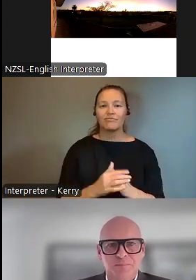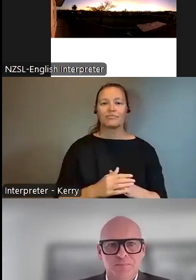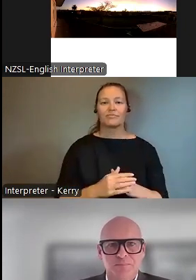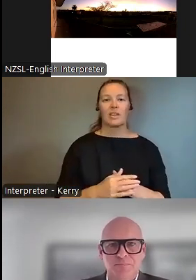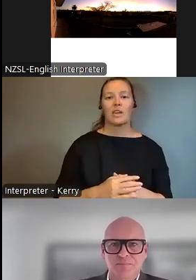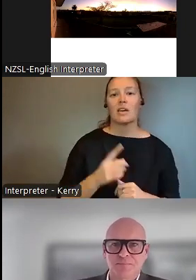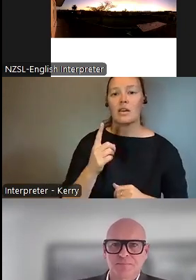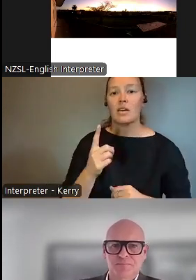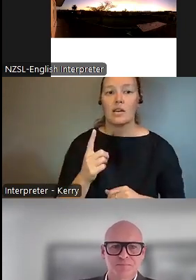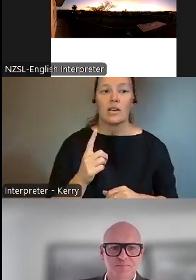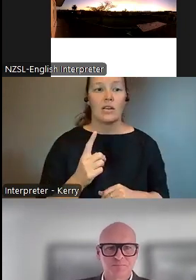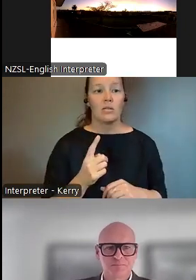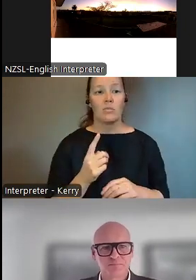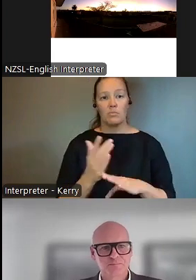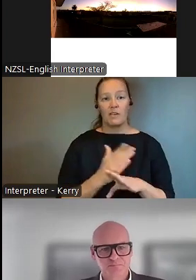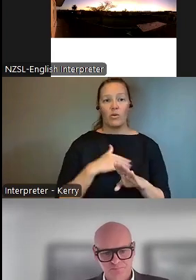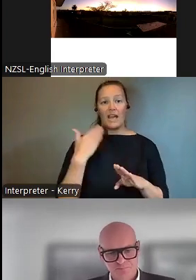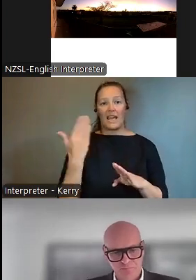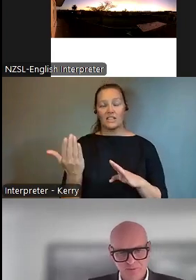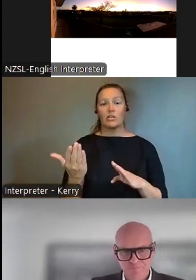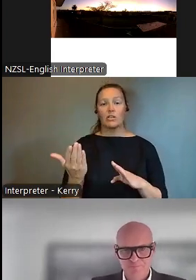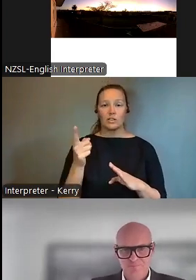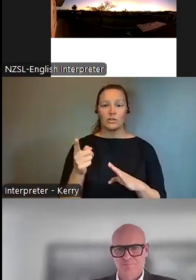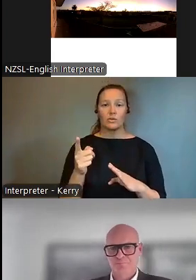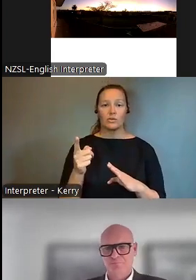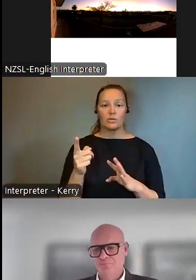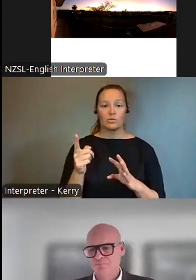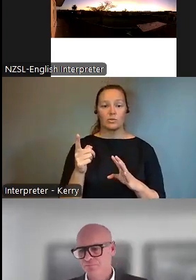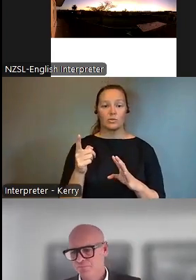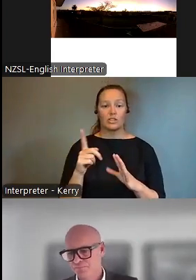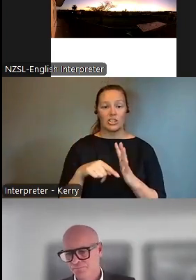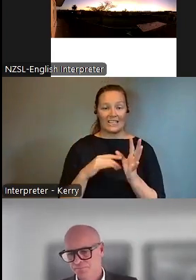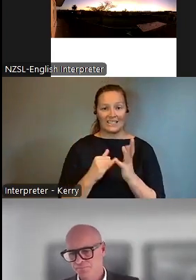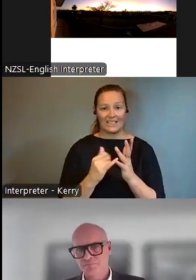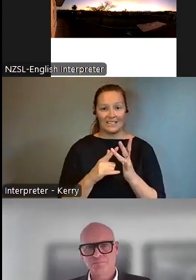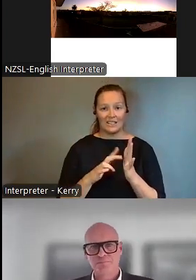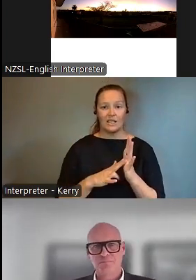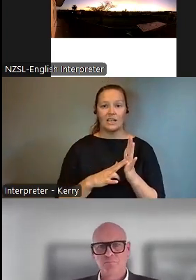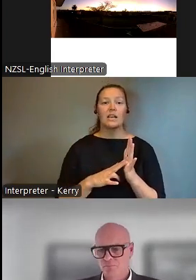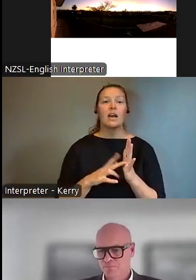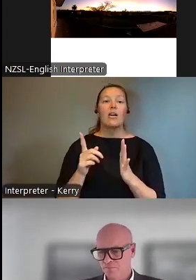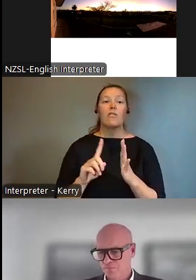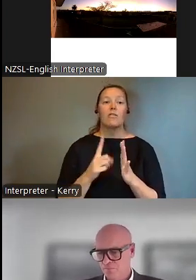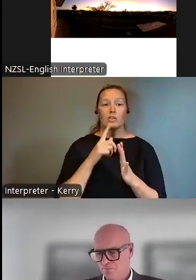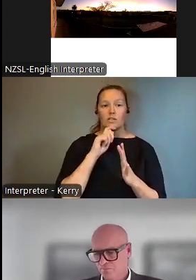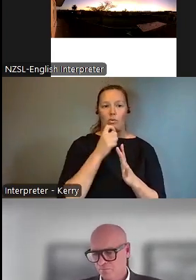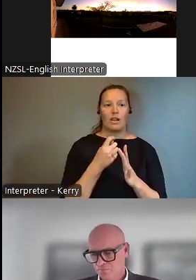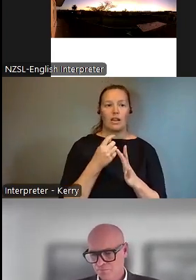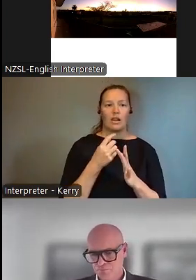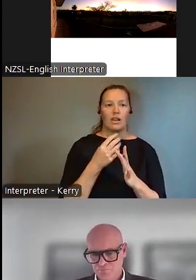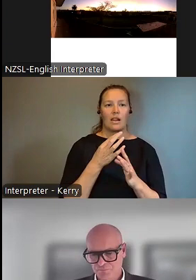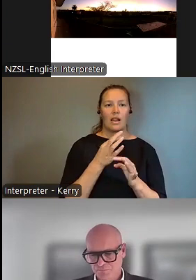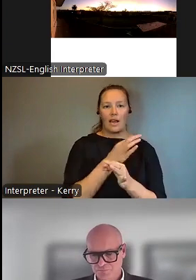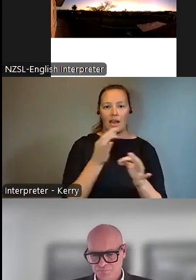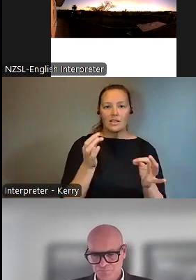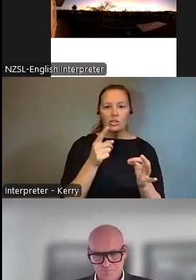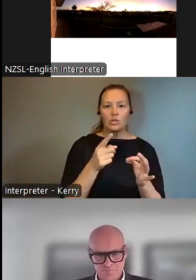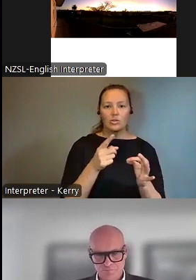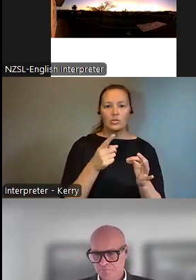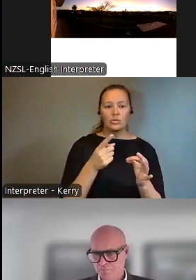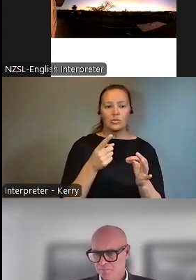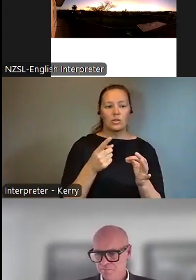I hand over to Jason to give the second part of our presentation is I'm just going to invite you to pick up a